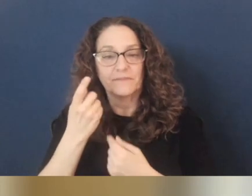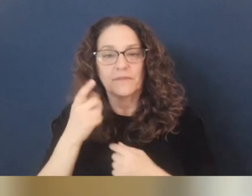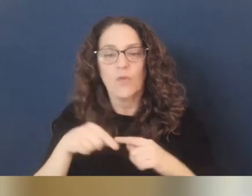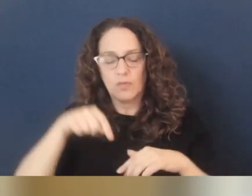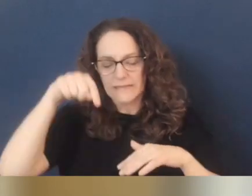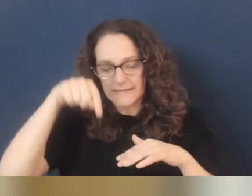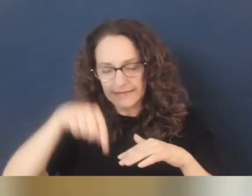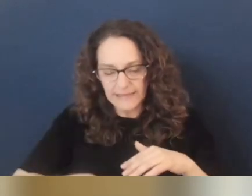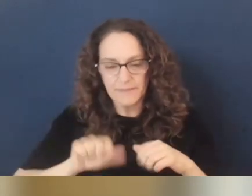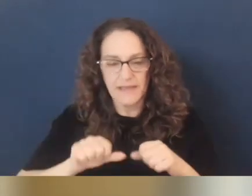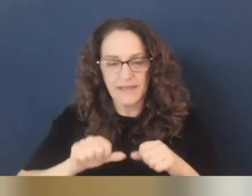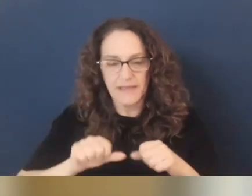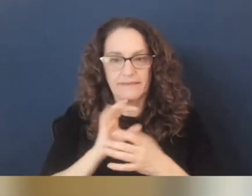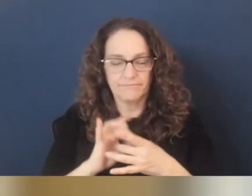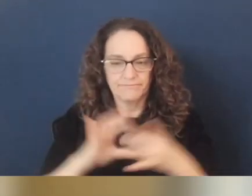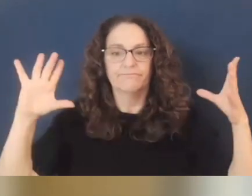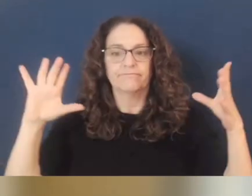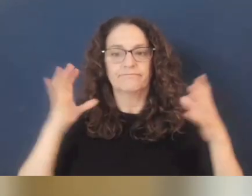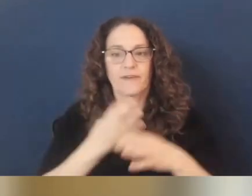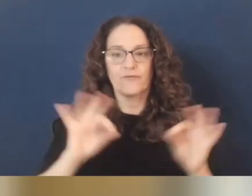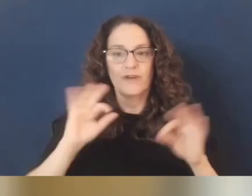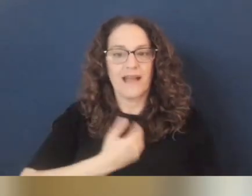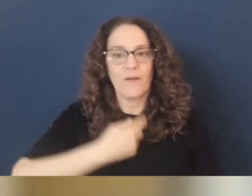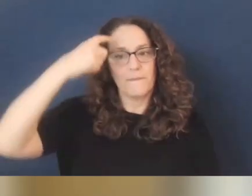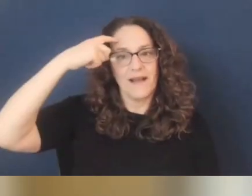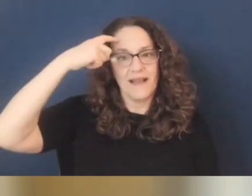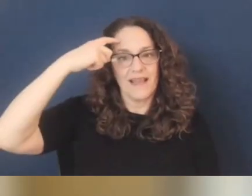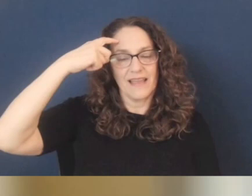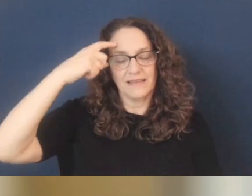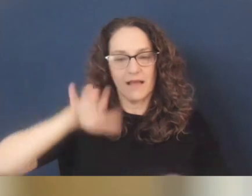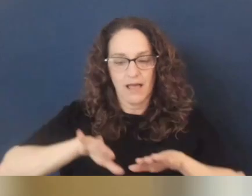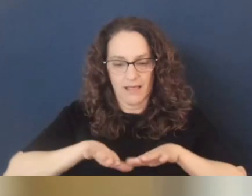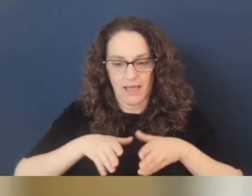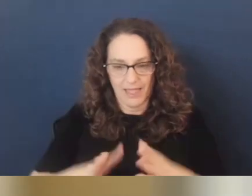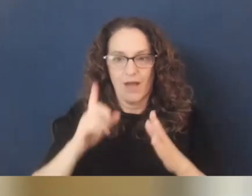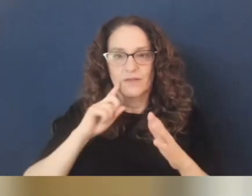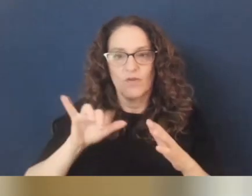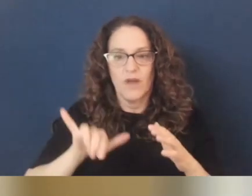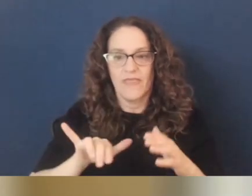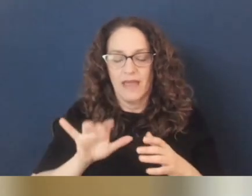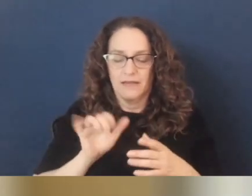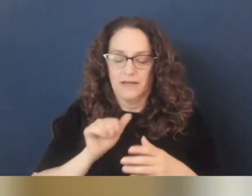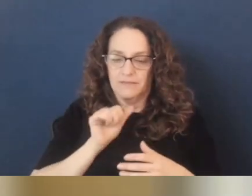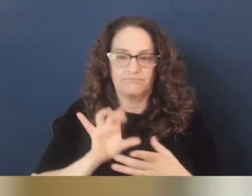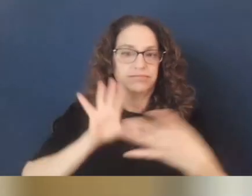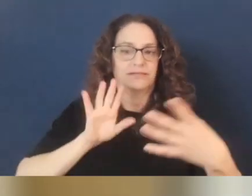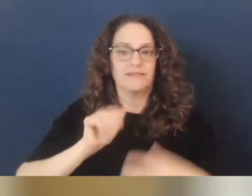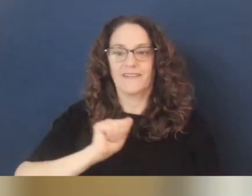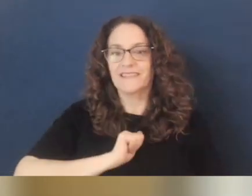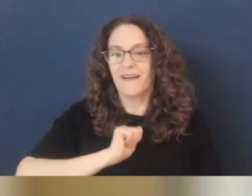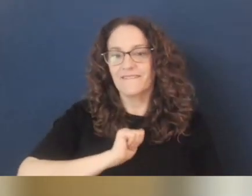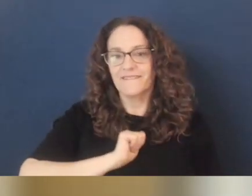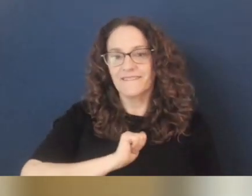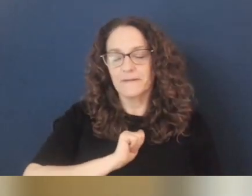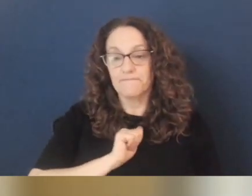deep level. So not only does working with these, not only does this approach to working with thoughts